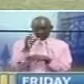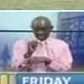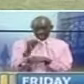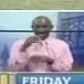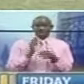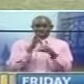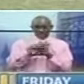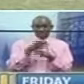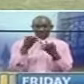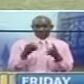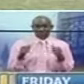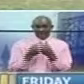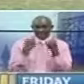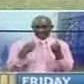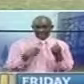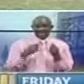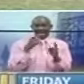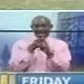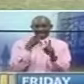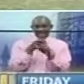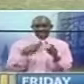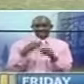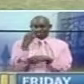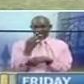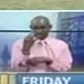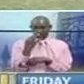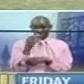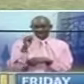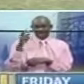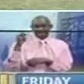cross-country championships set to be held in Kampala in March. Lynn Washira, KTN Sports.